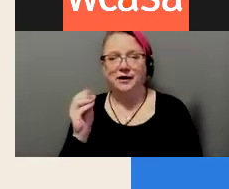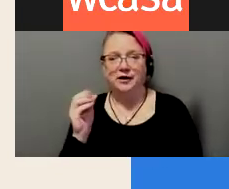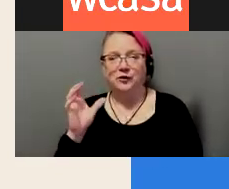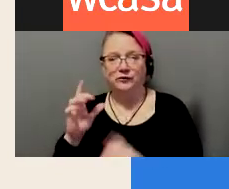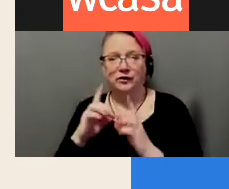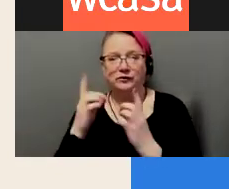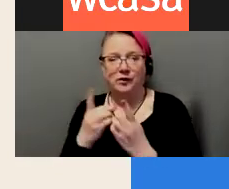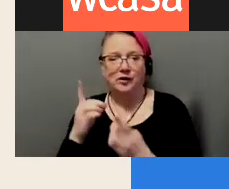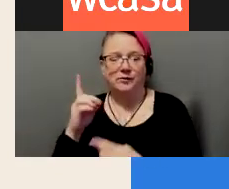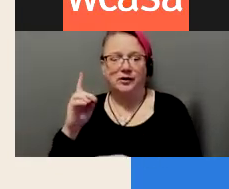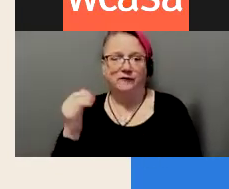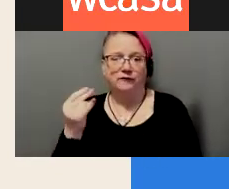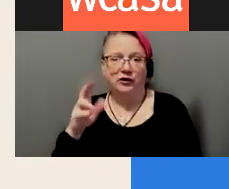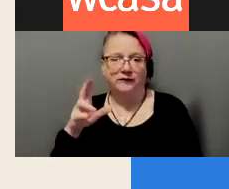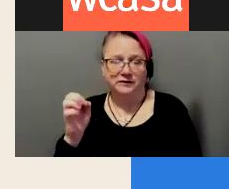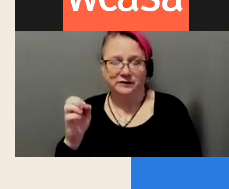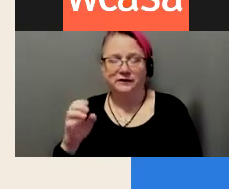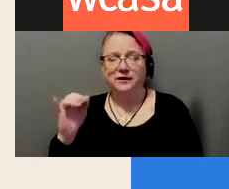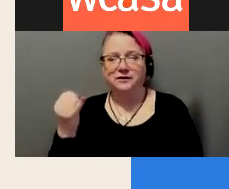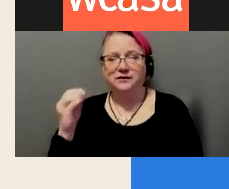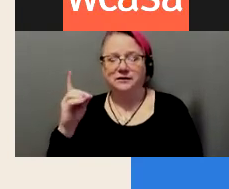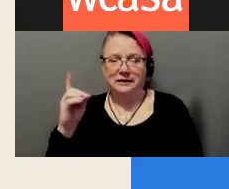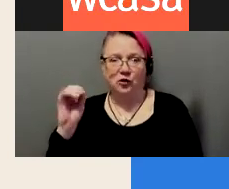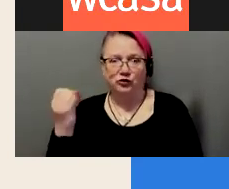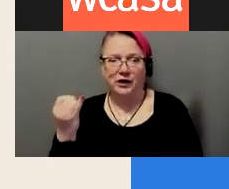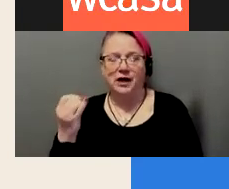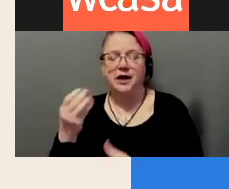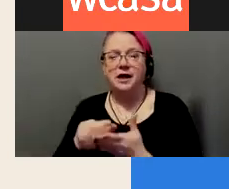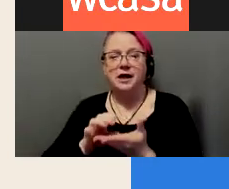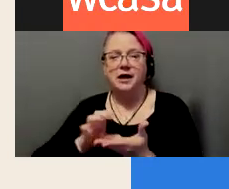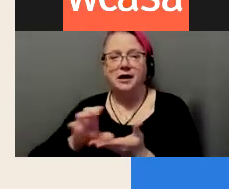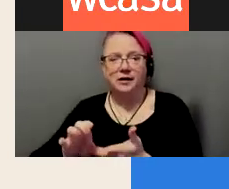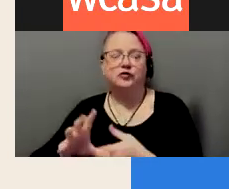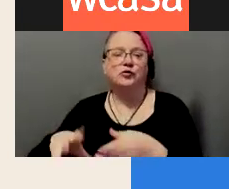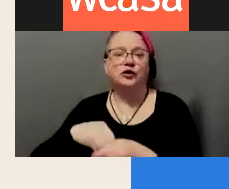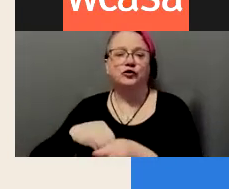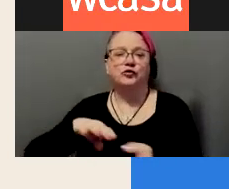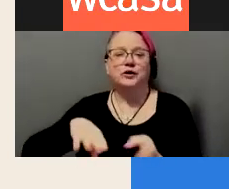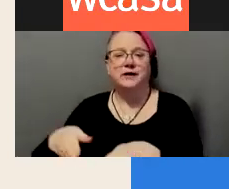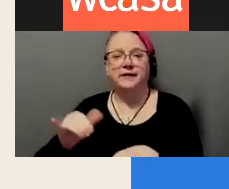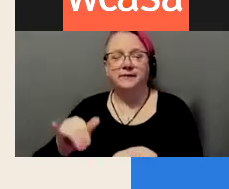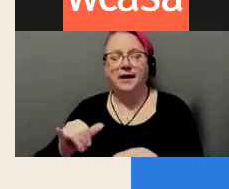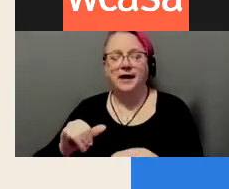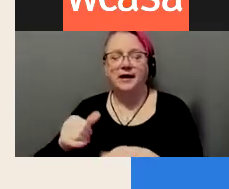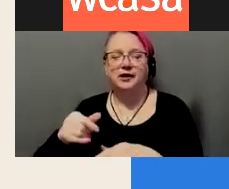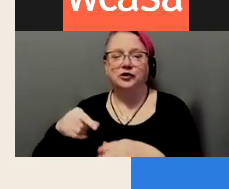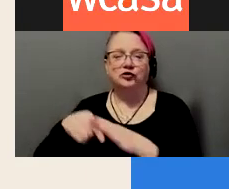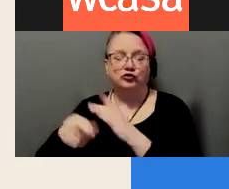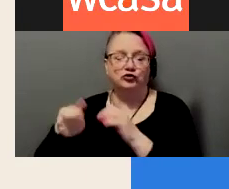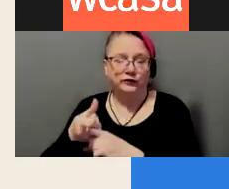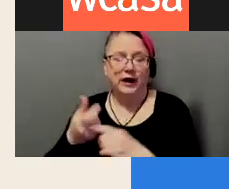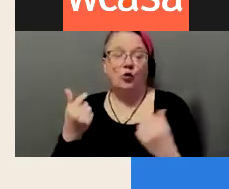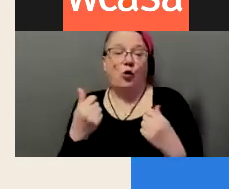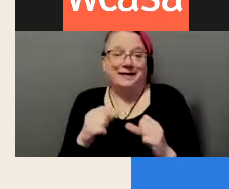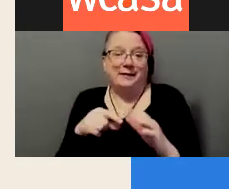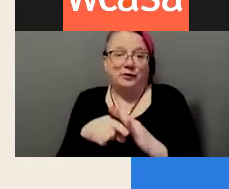Department of Justice's Crime Victim Compensation Program to include death by suicide or attempted suicide among the